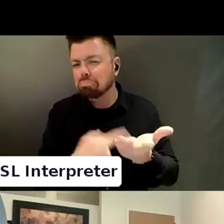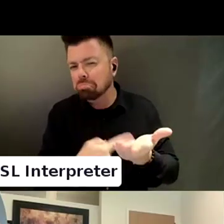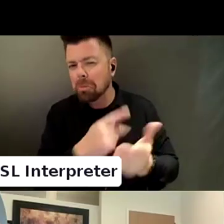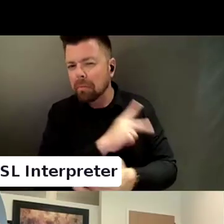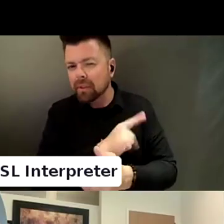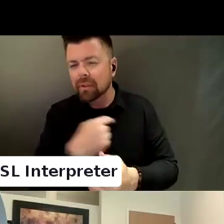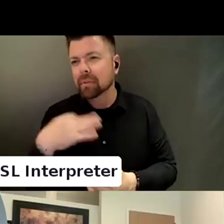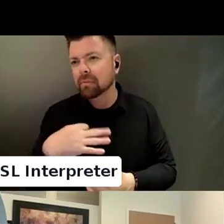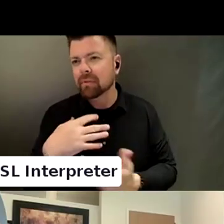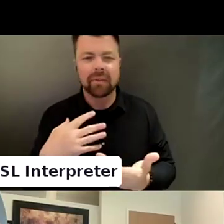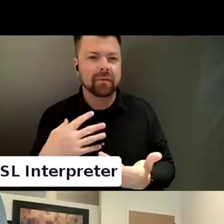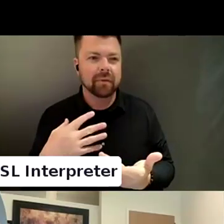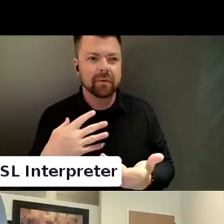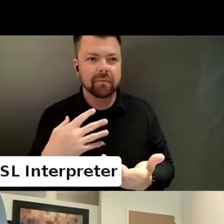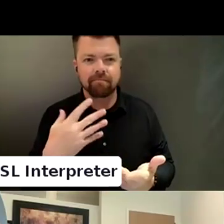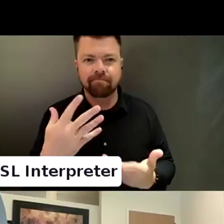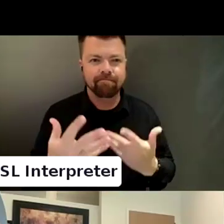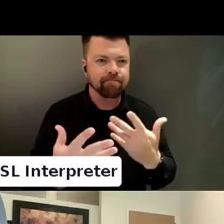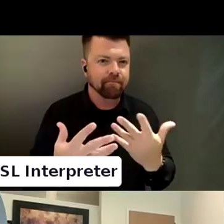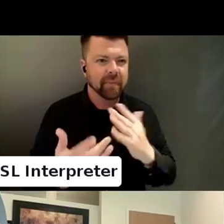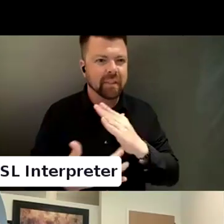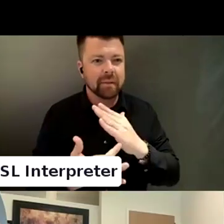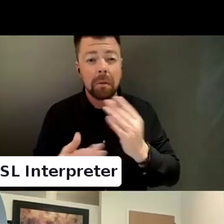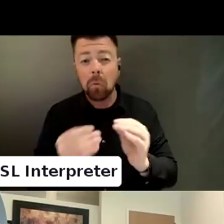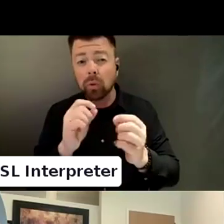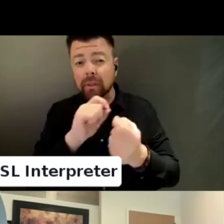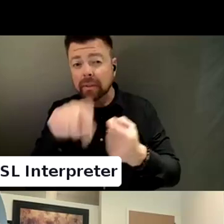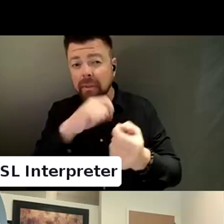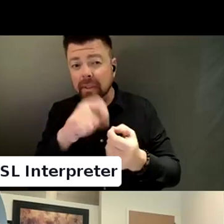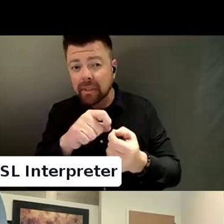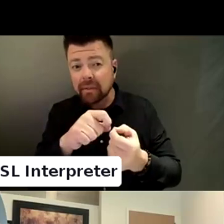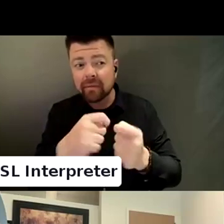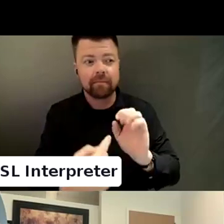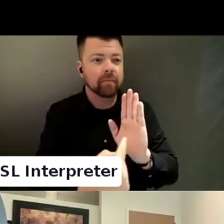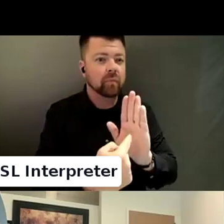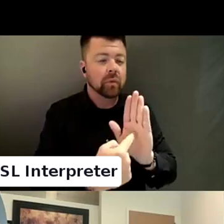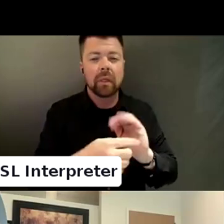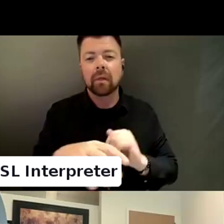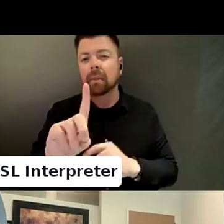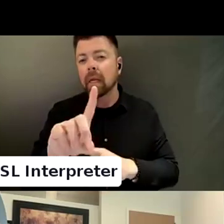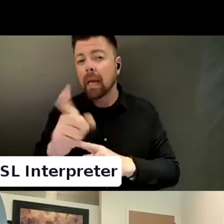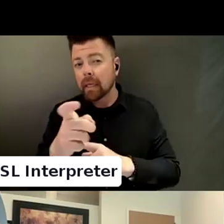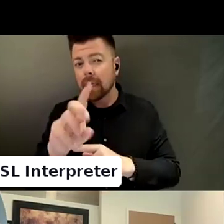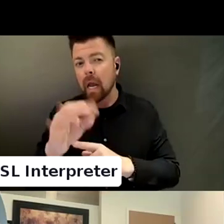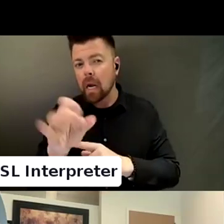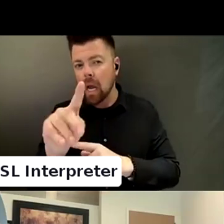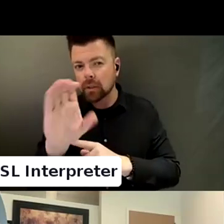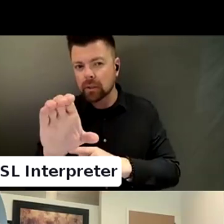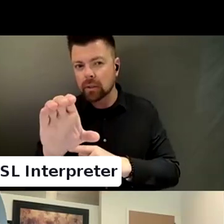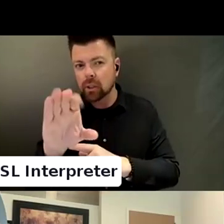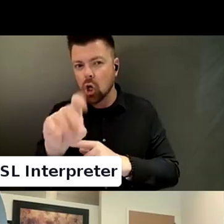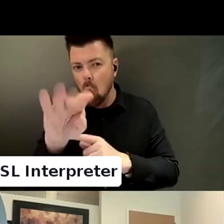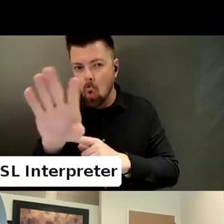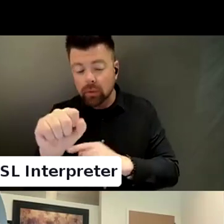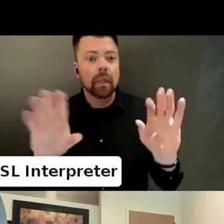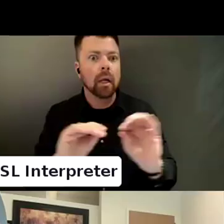from these devices. Can you be more specific in a sampling of diagnostic codes? Because obviously there's going to be